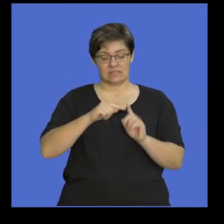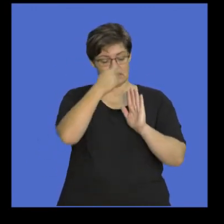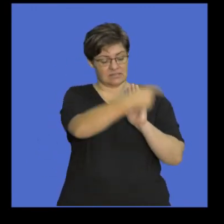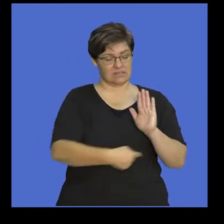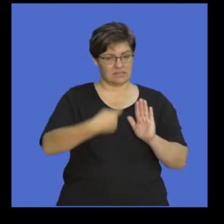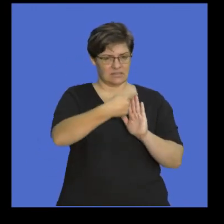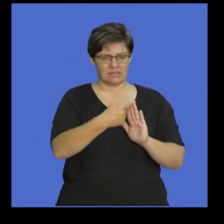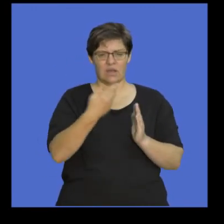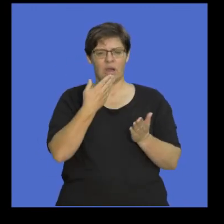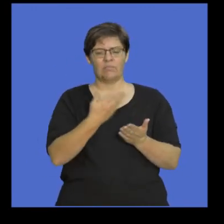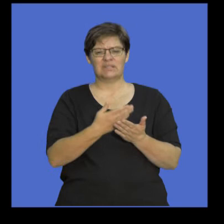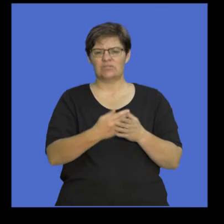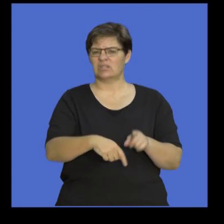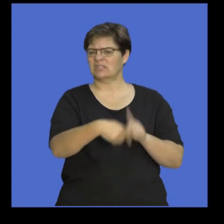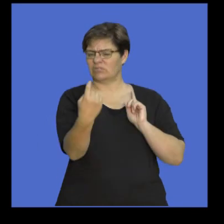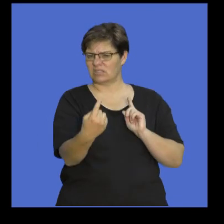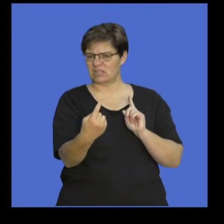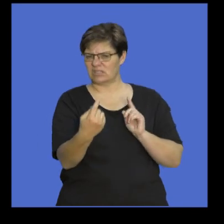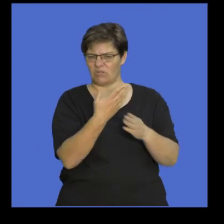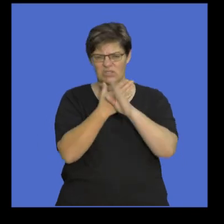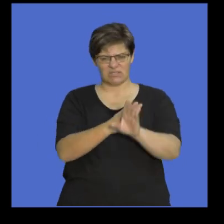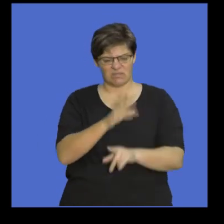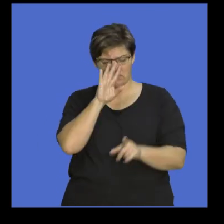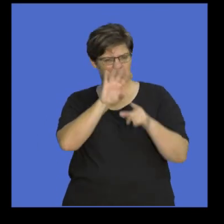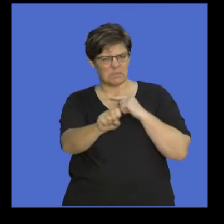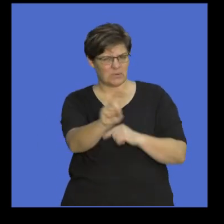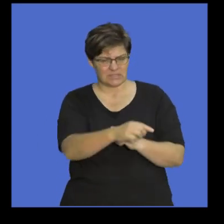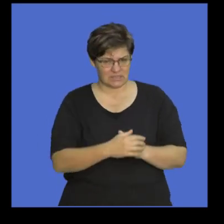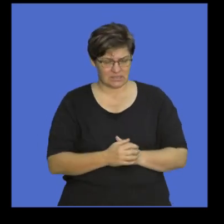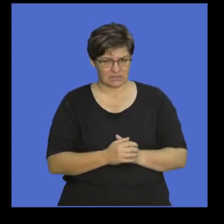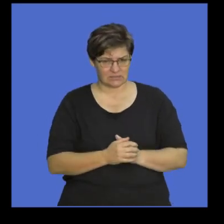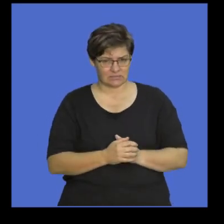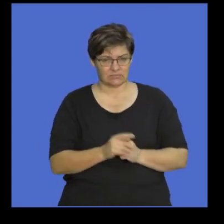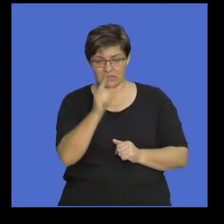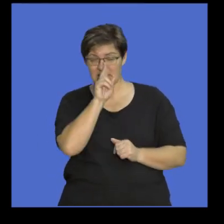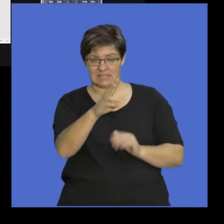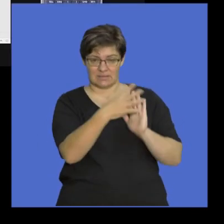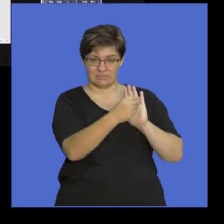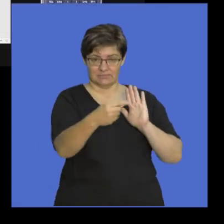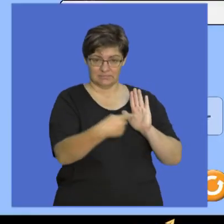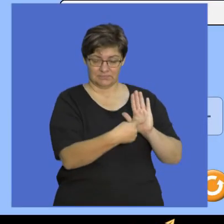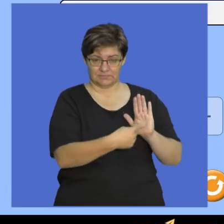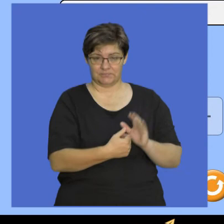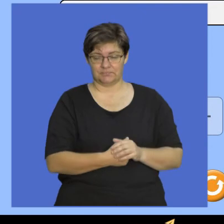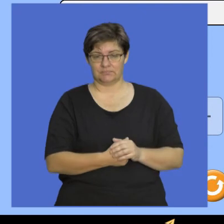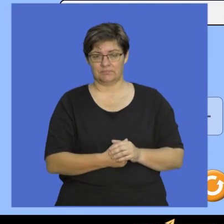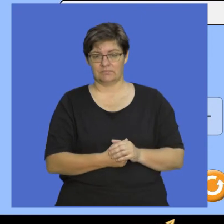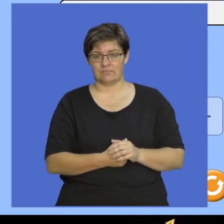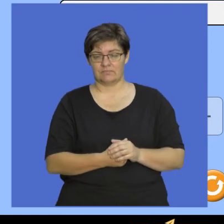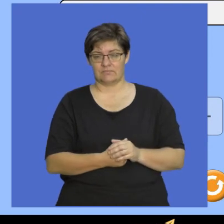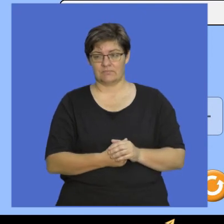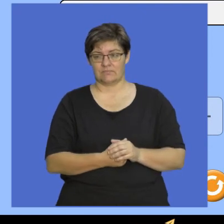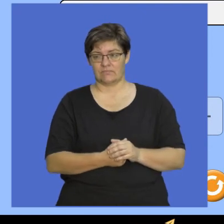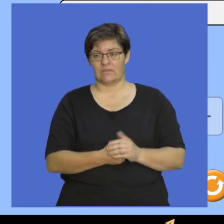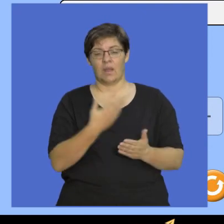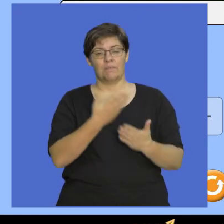in a series circuit, what do you notice about potential difference across the resistors? So if we quickly go to our